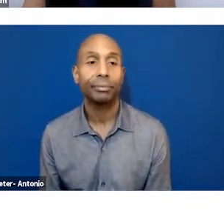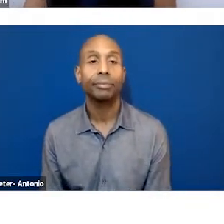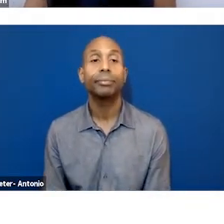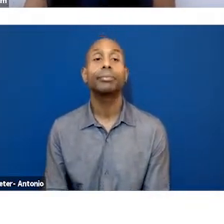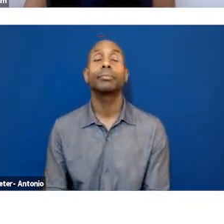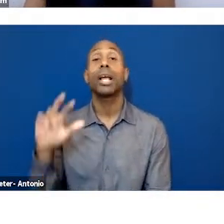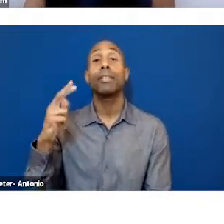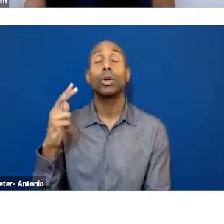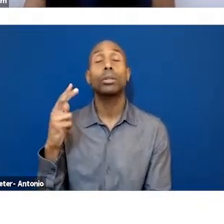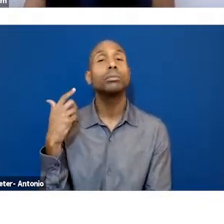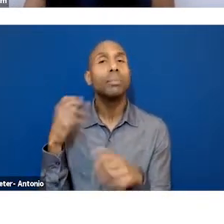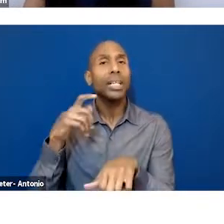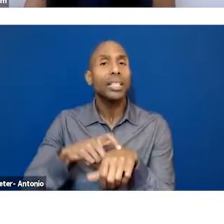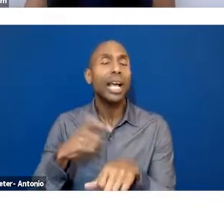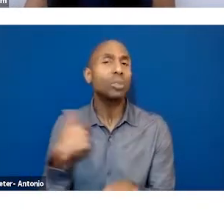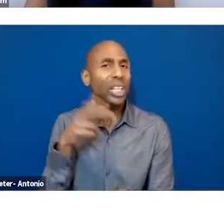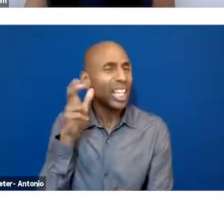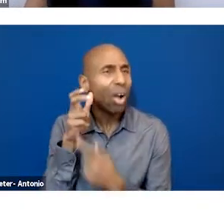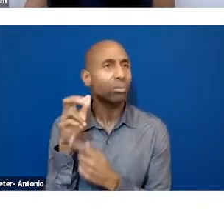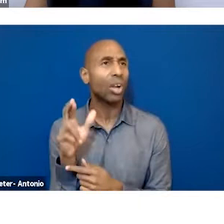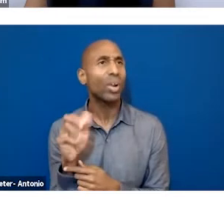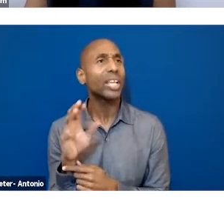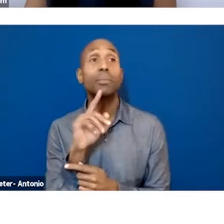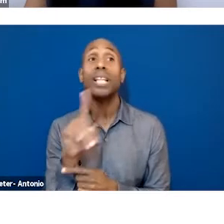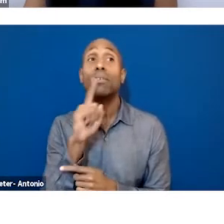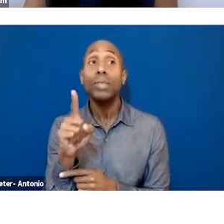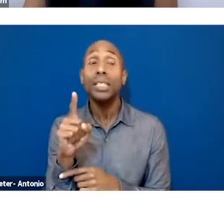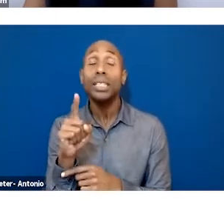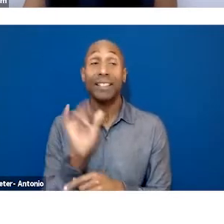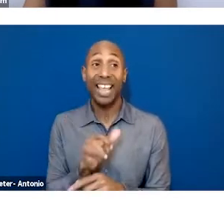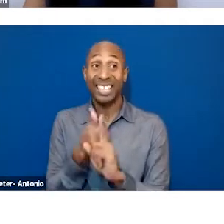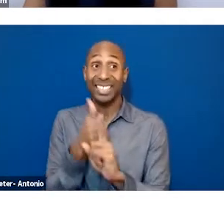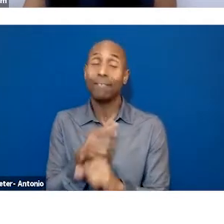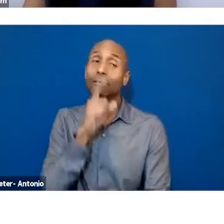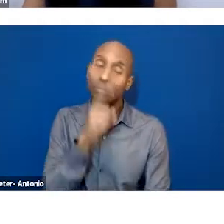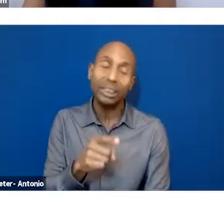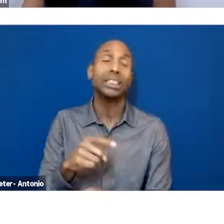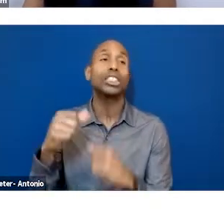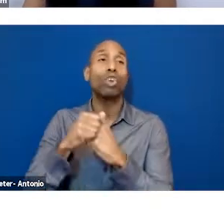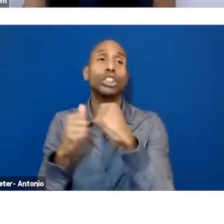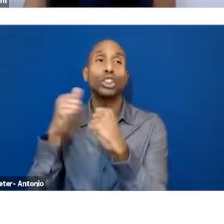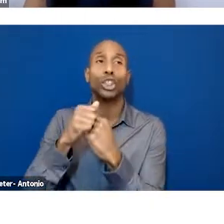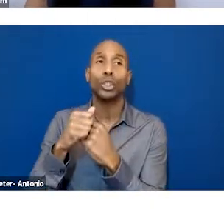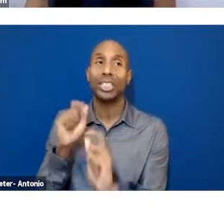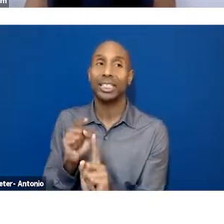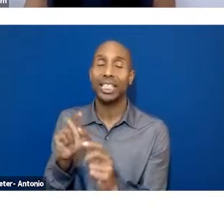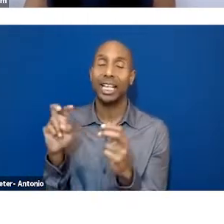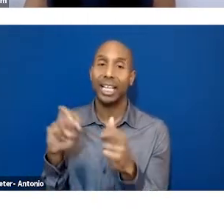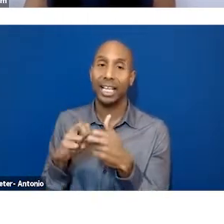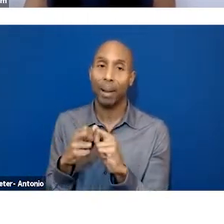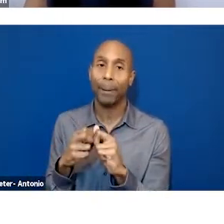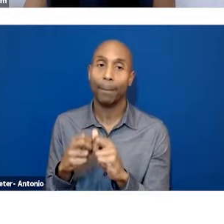This is particularly true when we're talking about global fashion. Racism has been part of fashion since